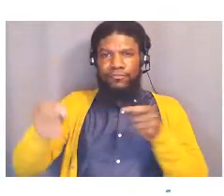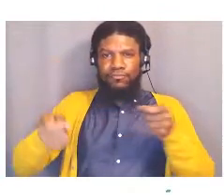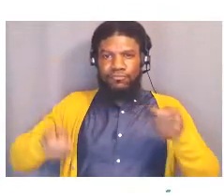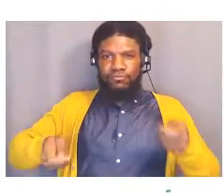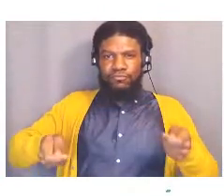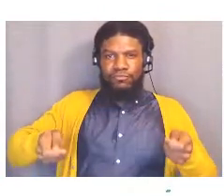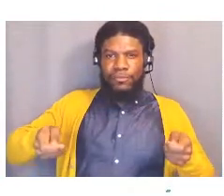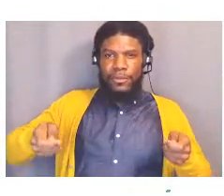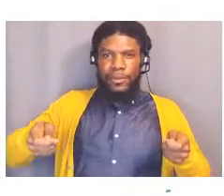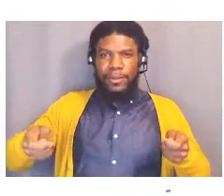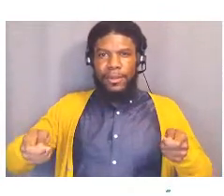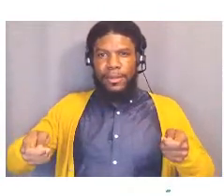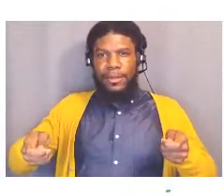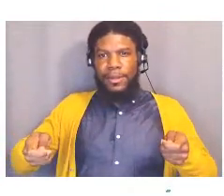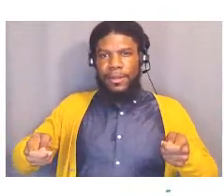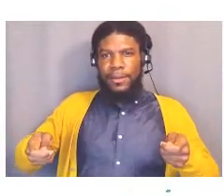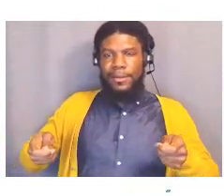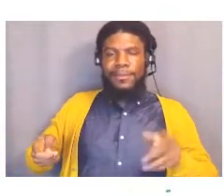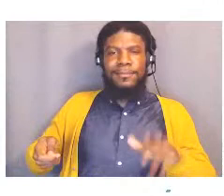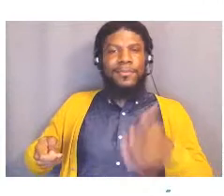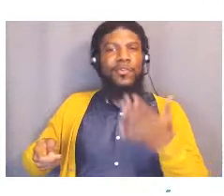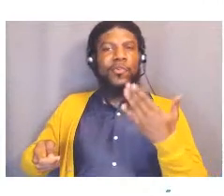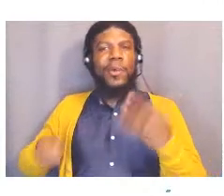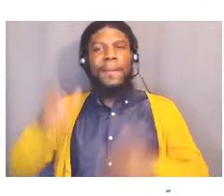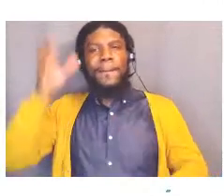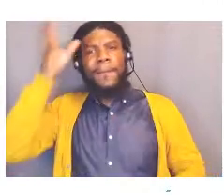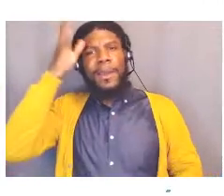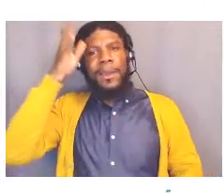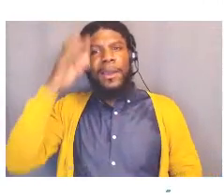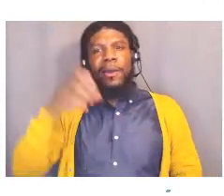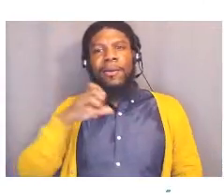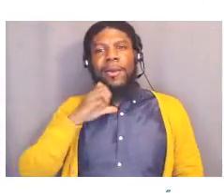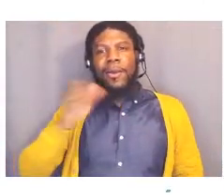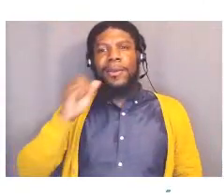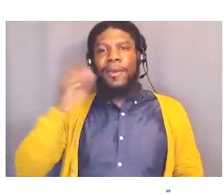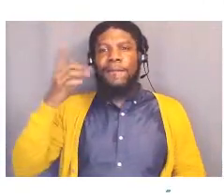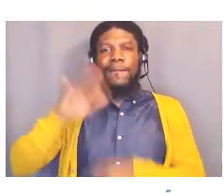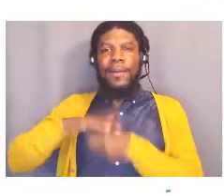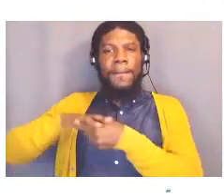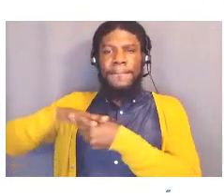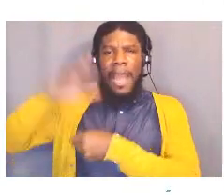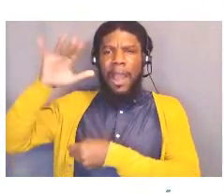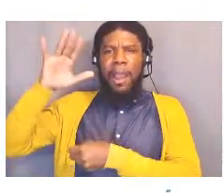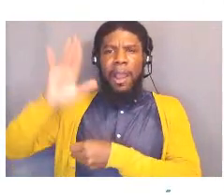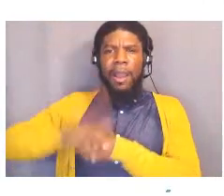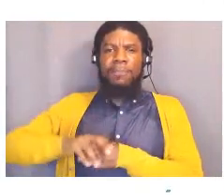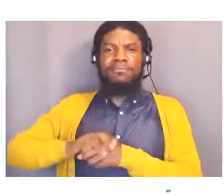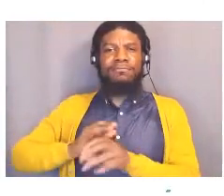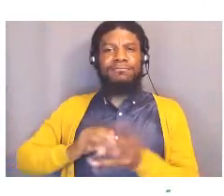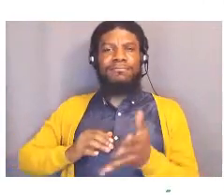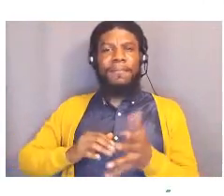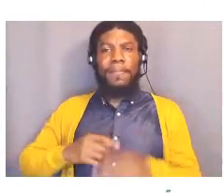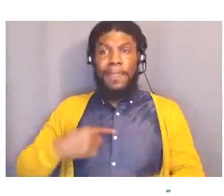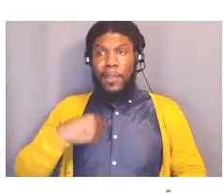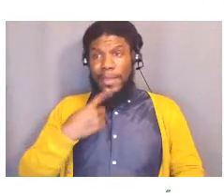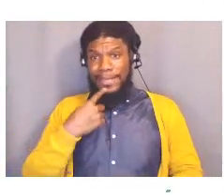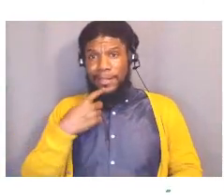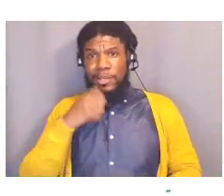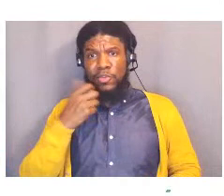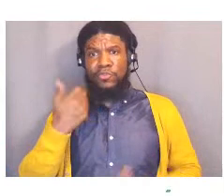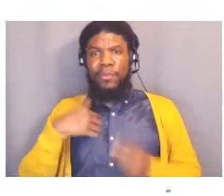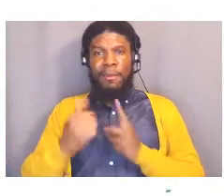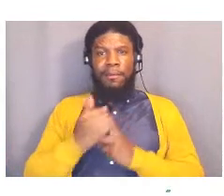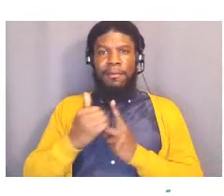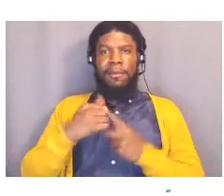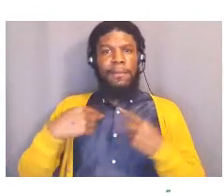right. Oh, cool down, Papa, don't you blow your top. Now, I say, don't try to trick me.